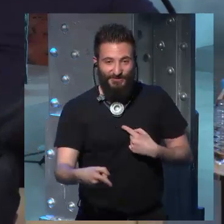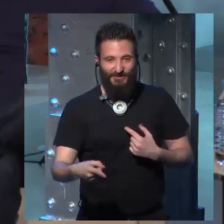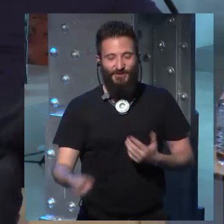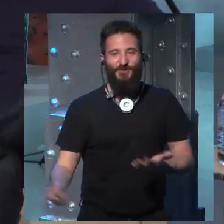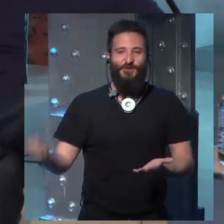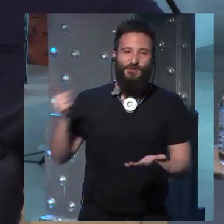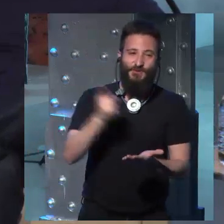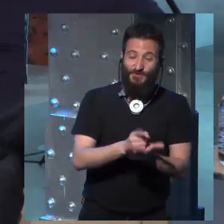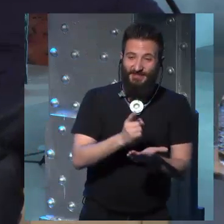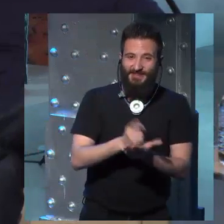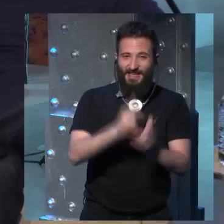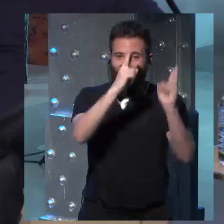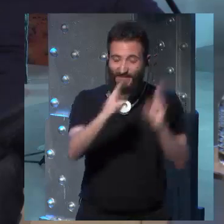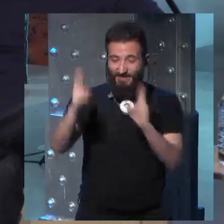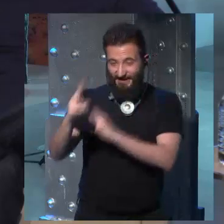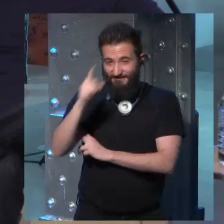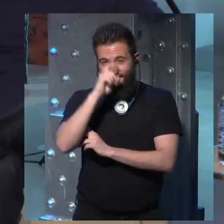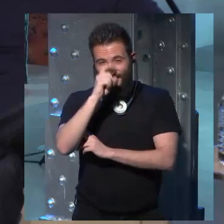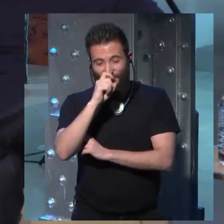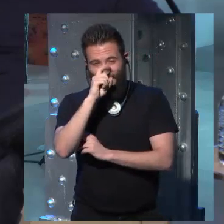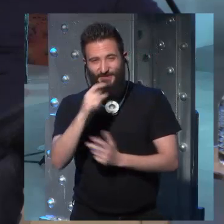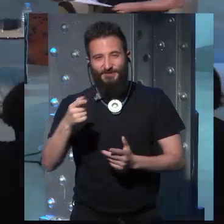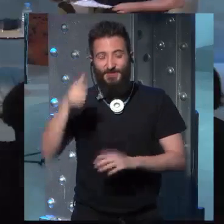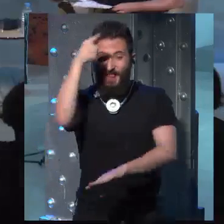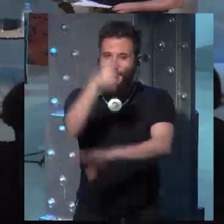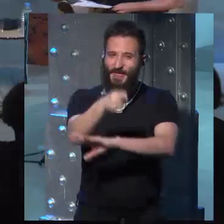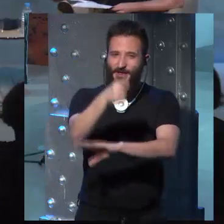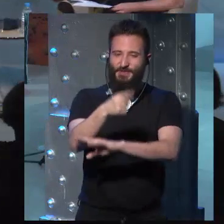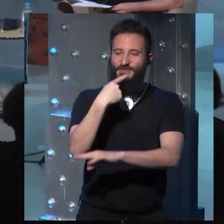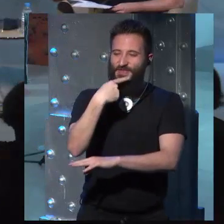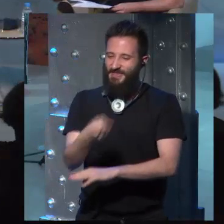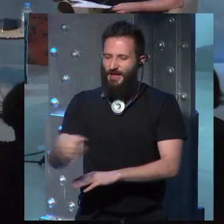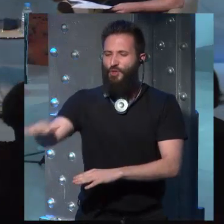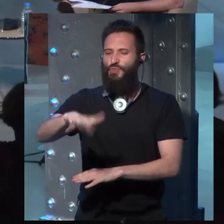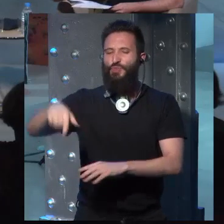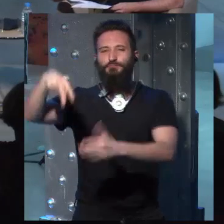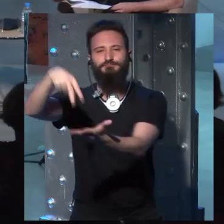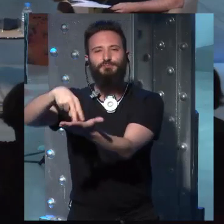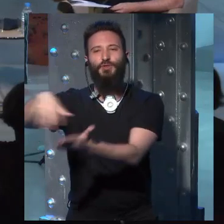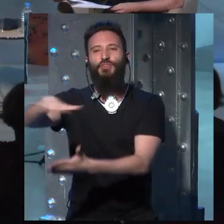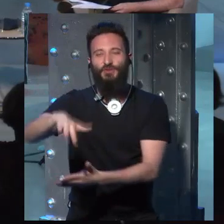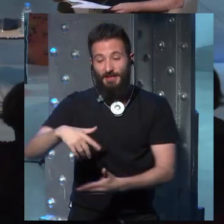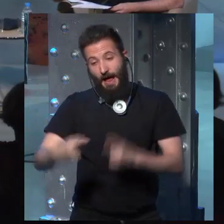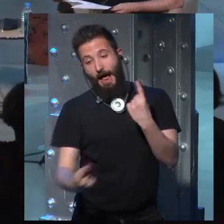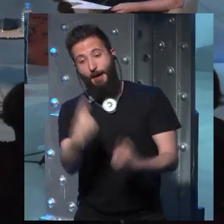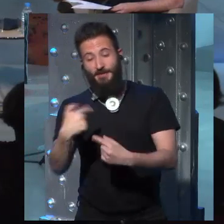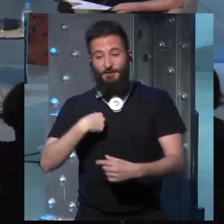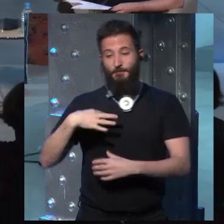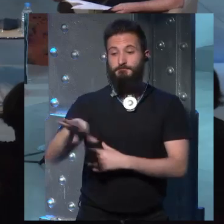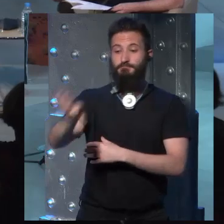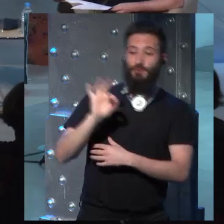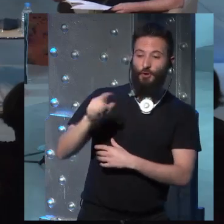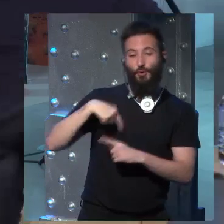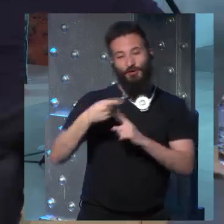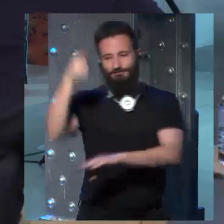I just remember immediately the director, the blocking is where they tell you to sit or stand, and sometimes you choose it, sometimes they have an idea. Immediately the